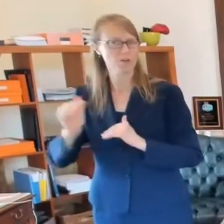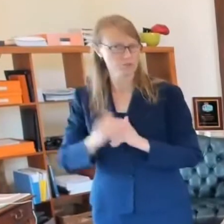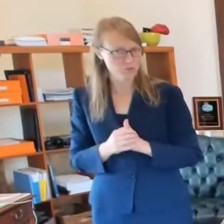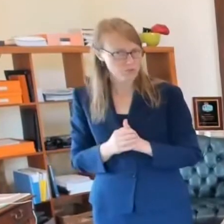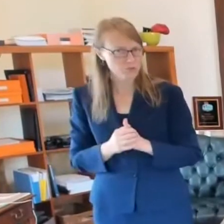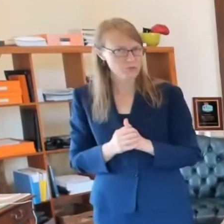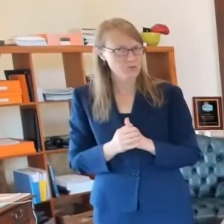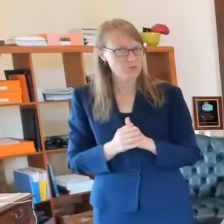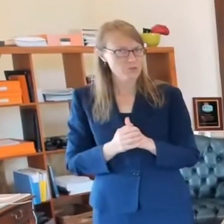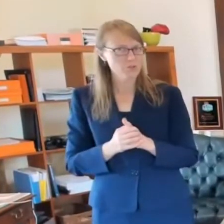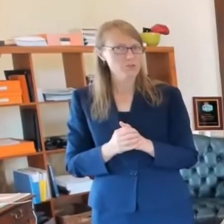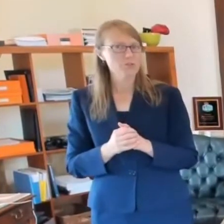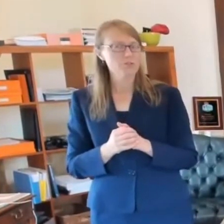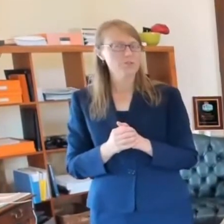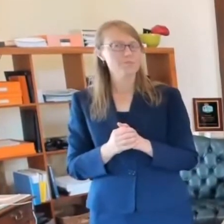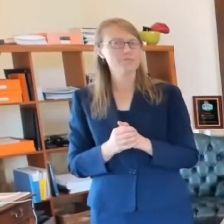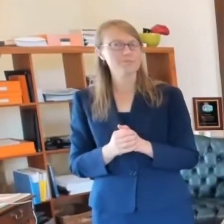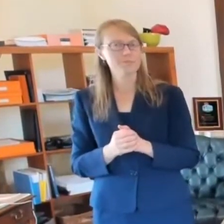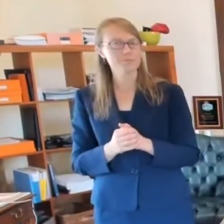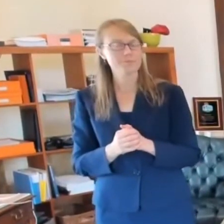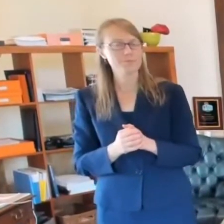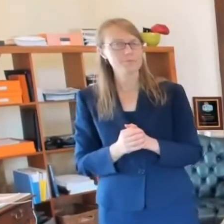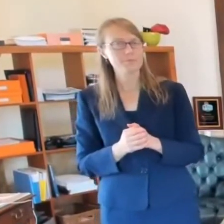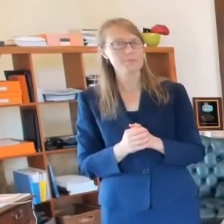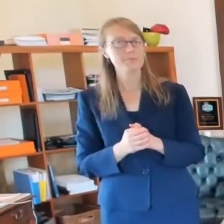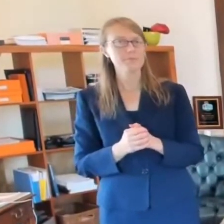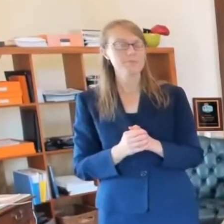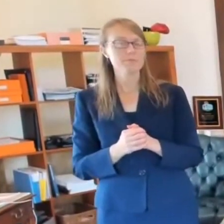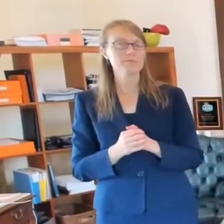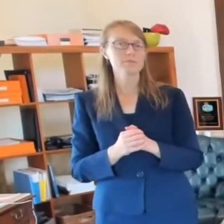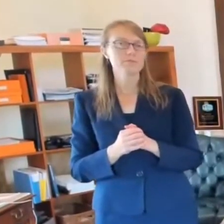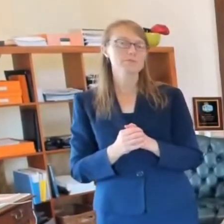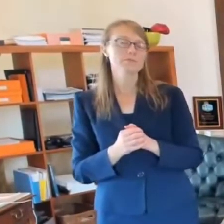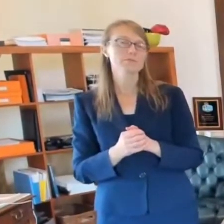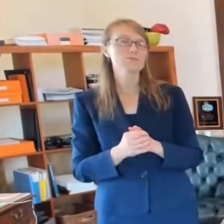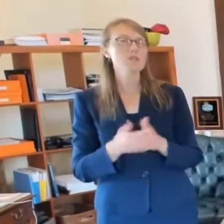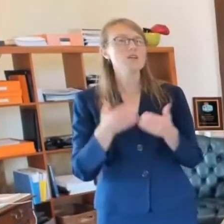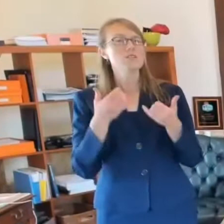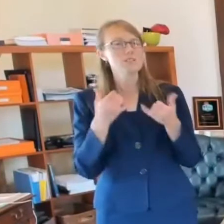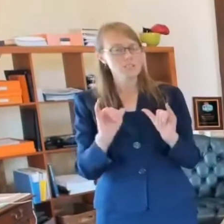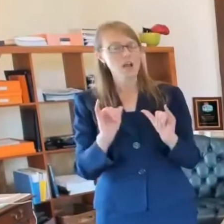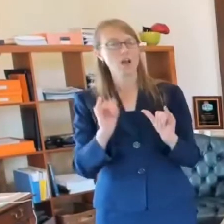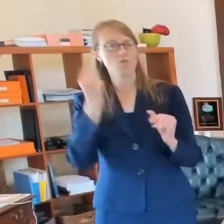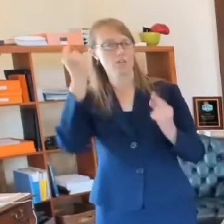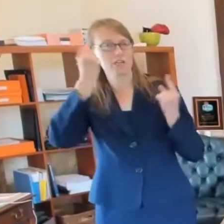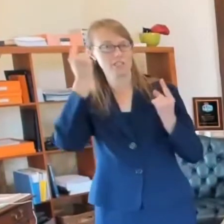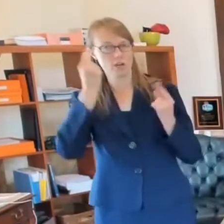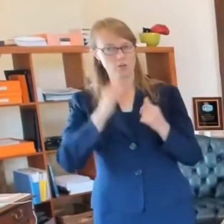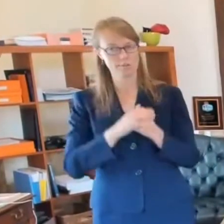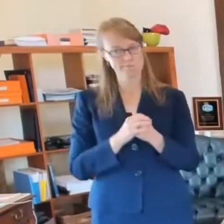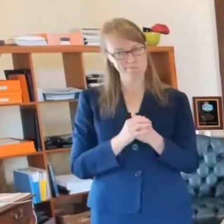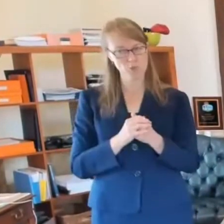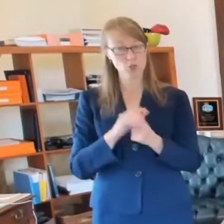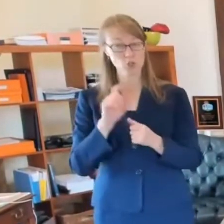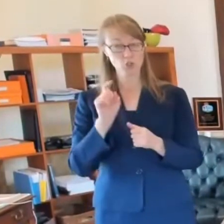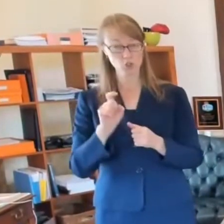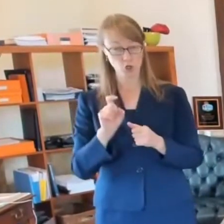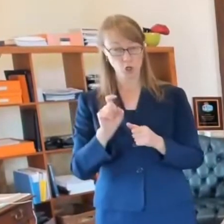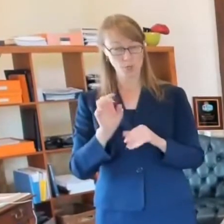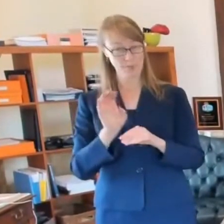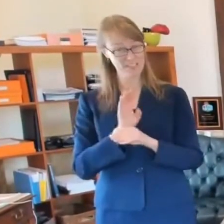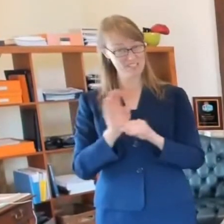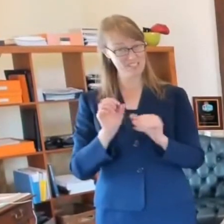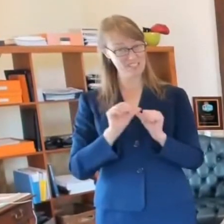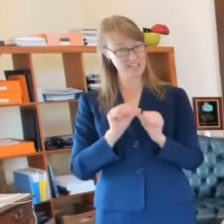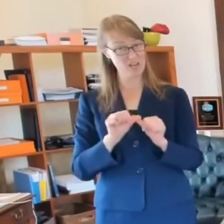at whether or not places should stay open really late. You know, St. Louis